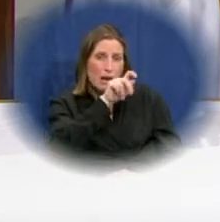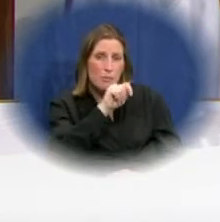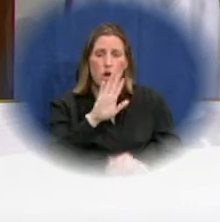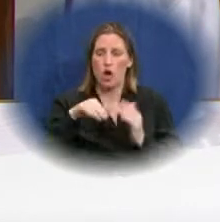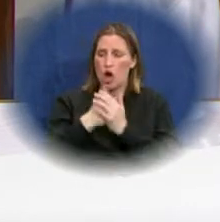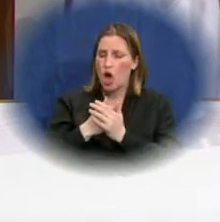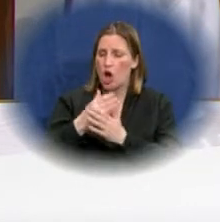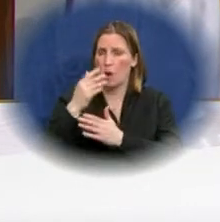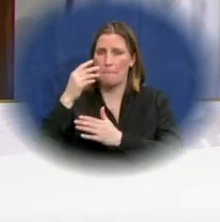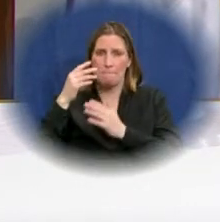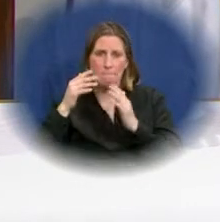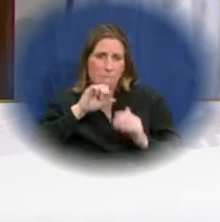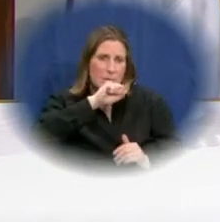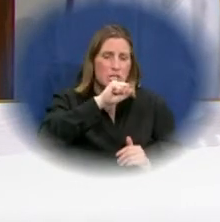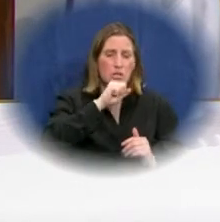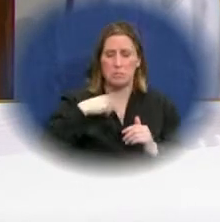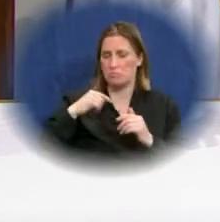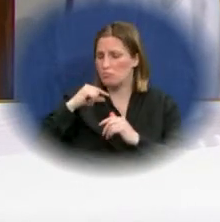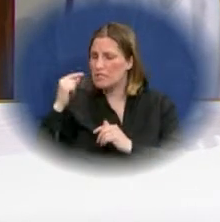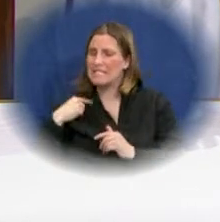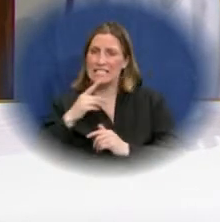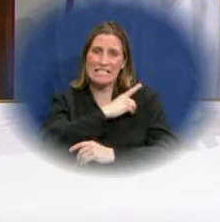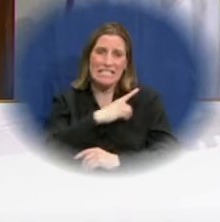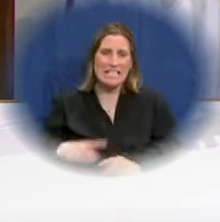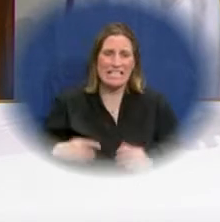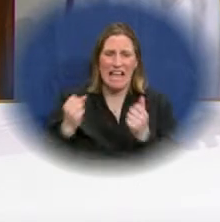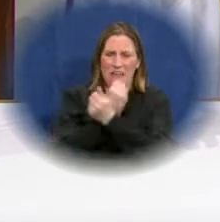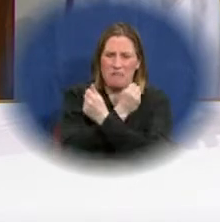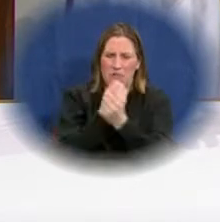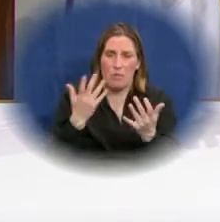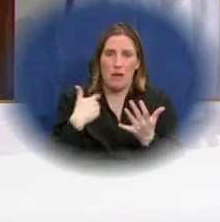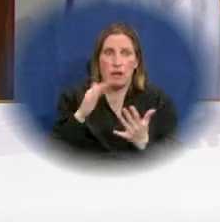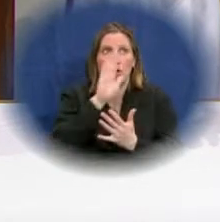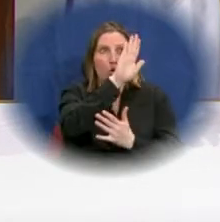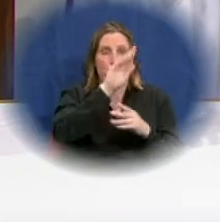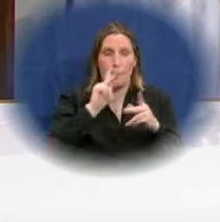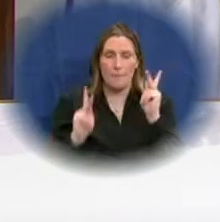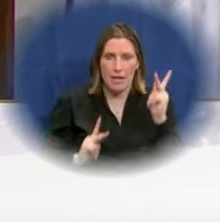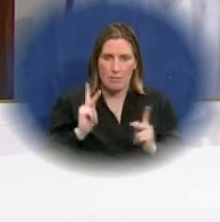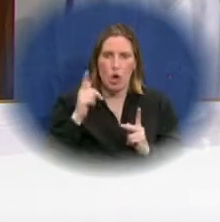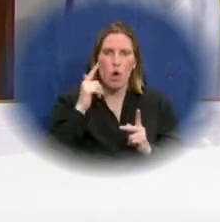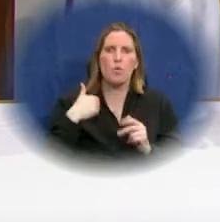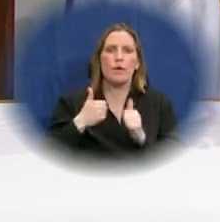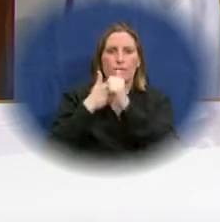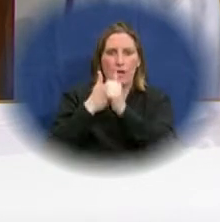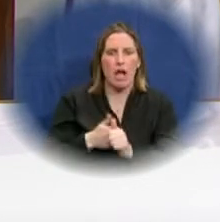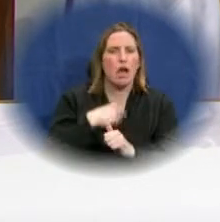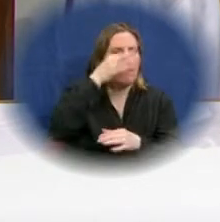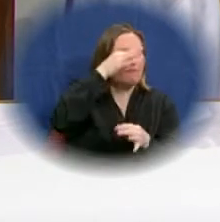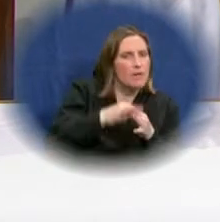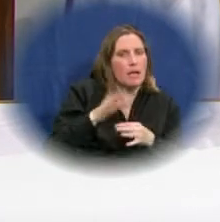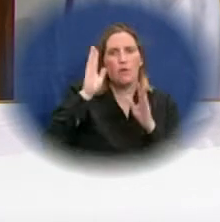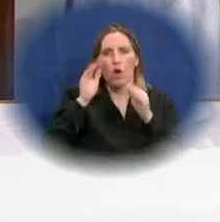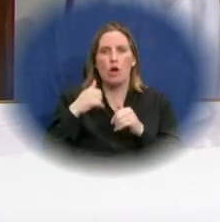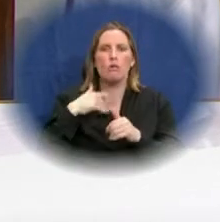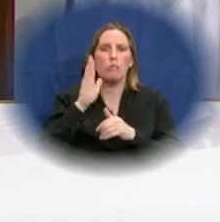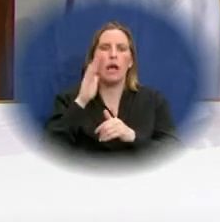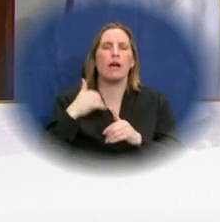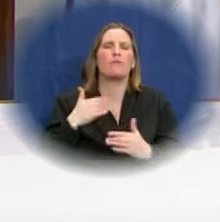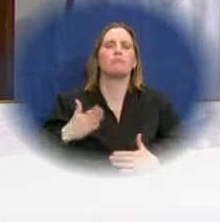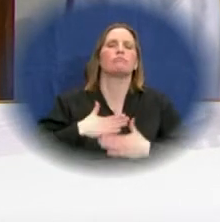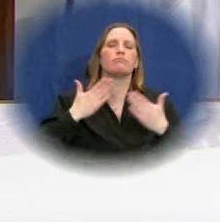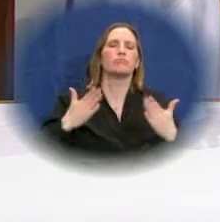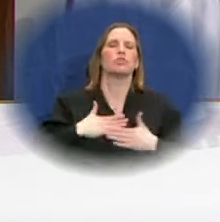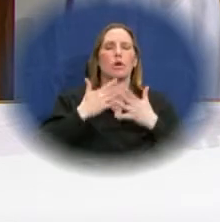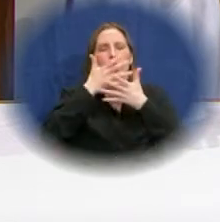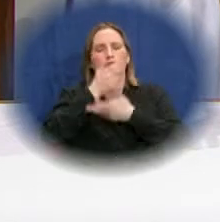bishops, priests, and deacons, and your entire people, as we walk your ways with faith and hope, we may strive to bring joy and trust